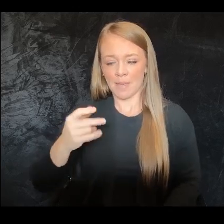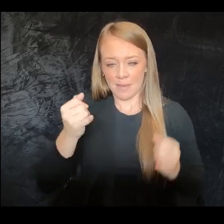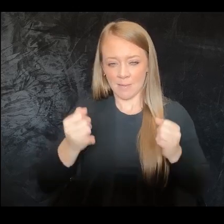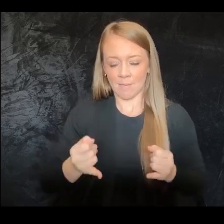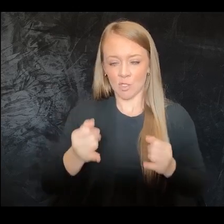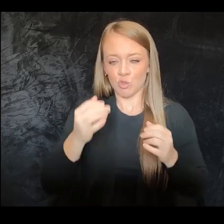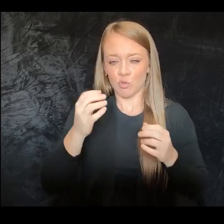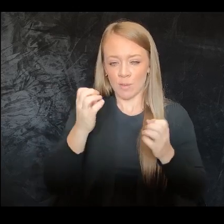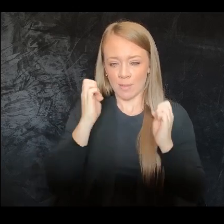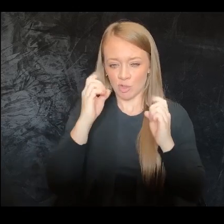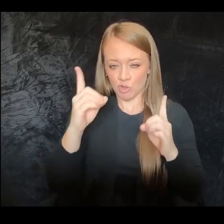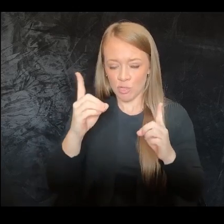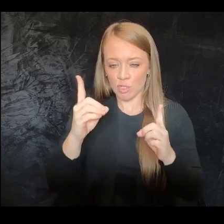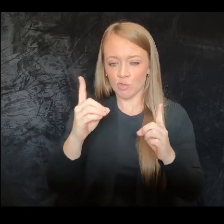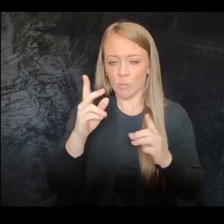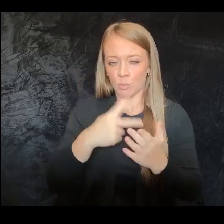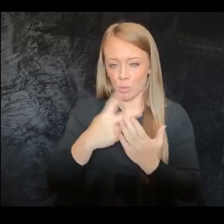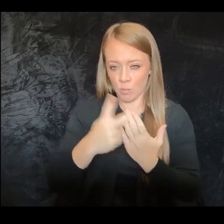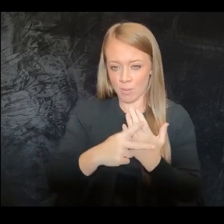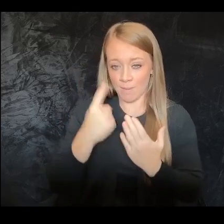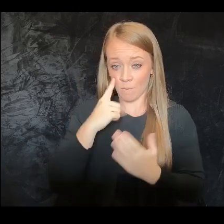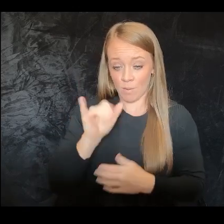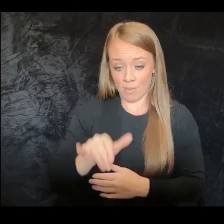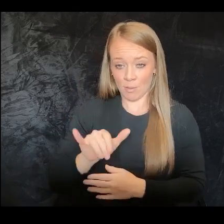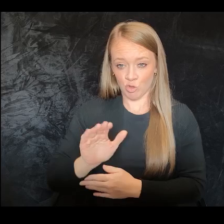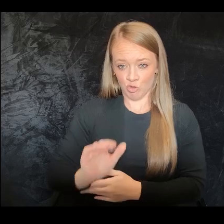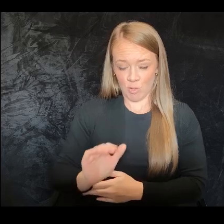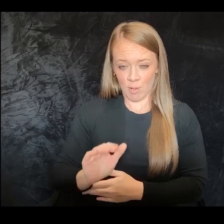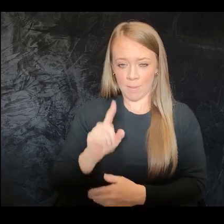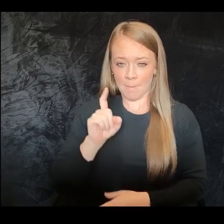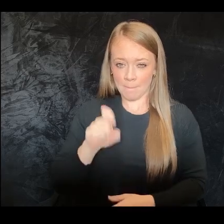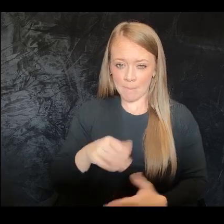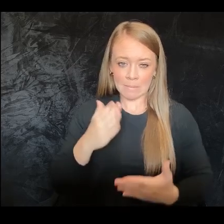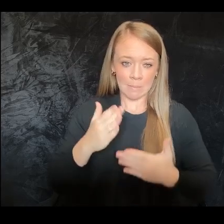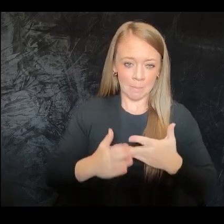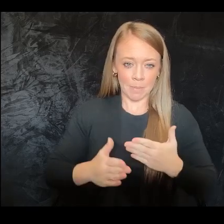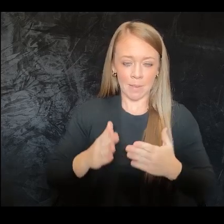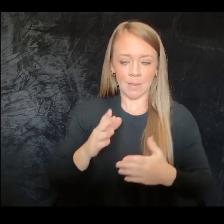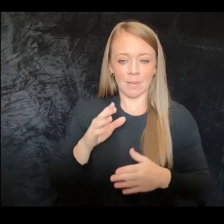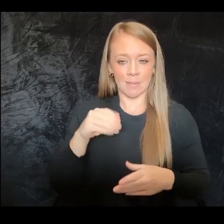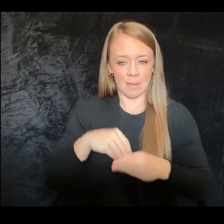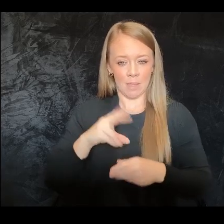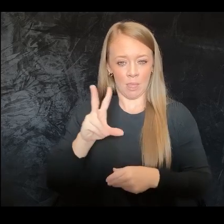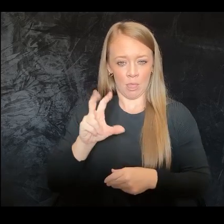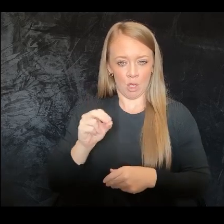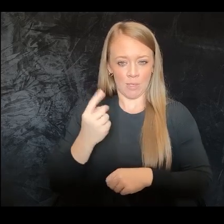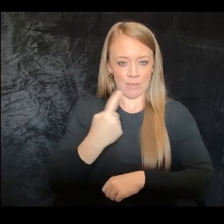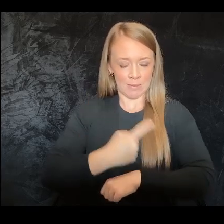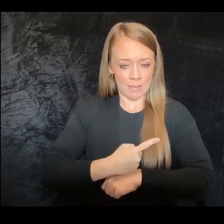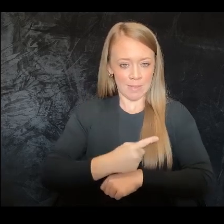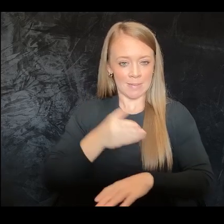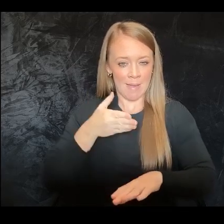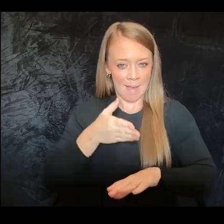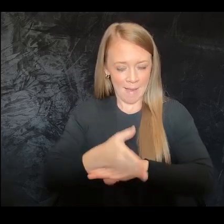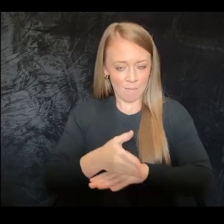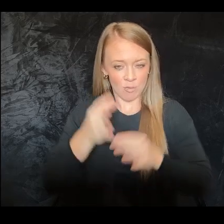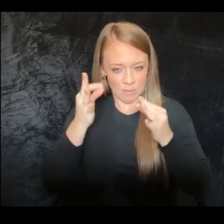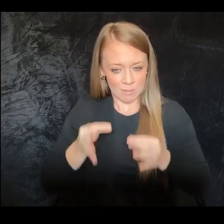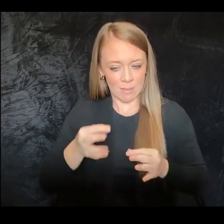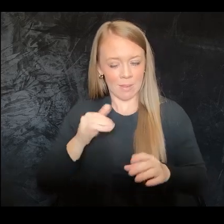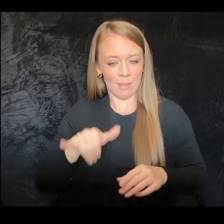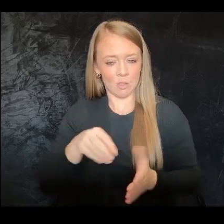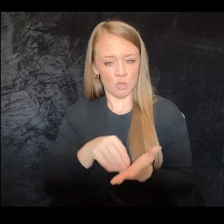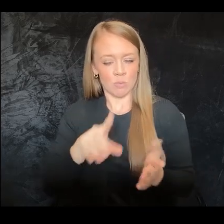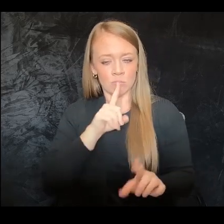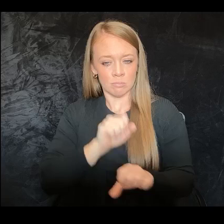education program, IEP, for the child is conducted within 30 days of the